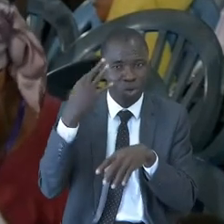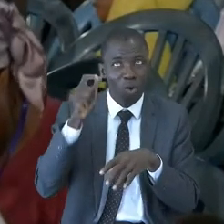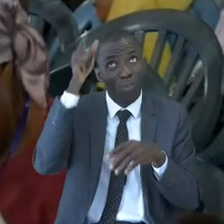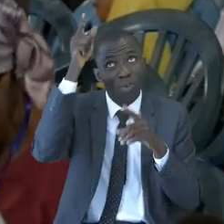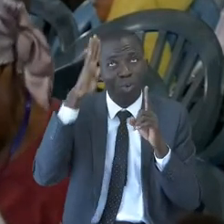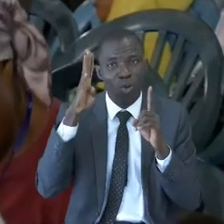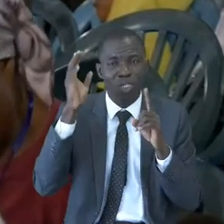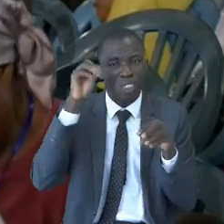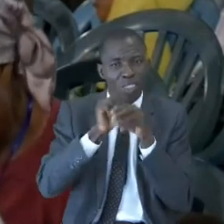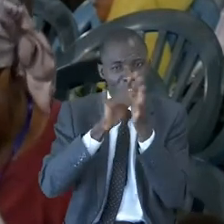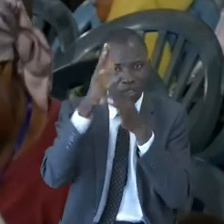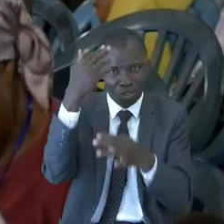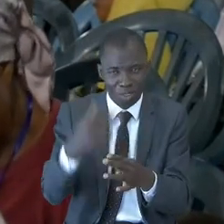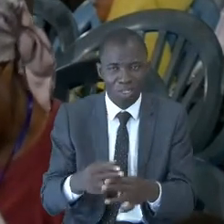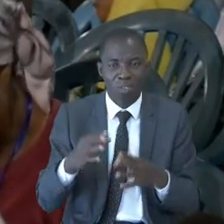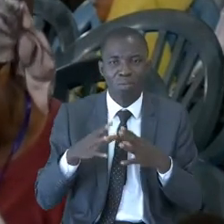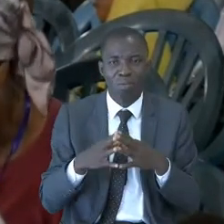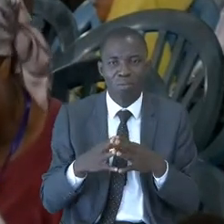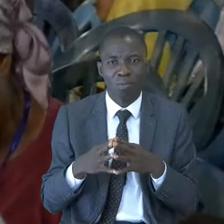Make sure you write down your name properly.